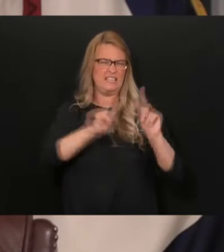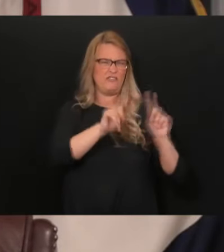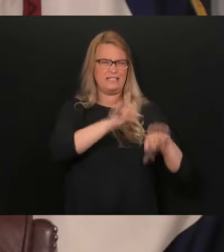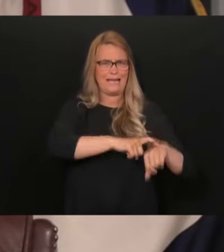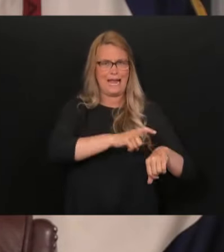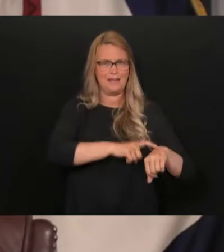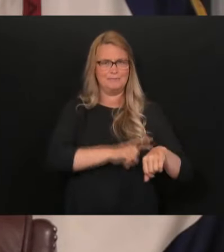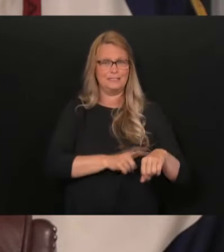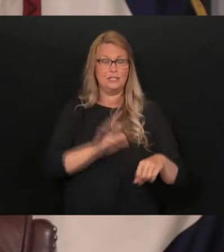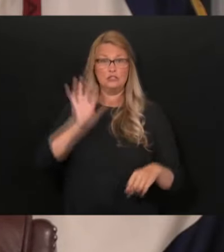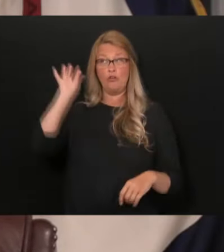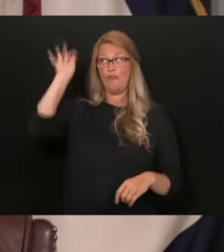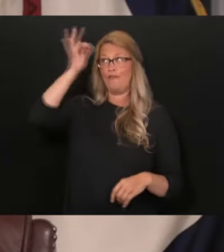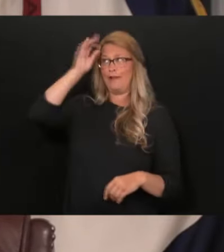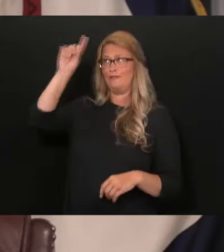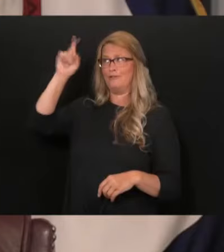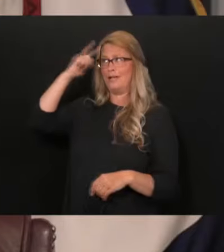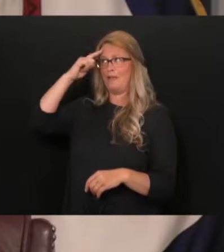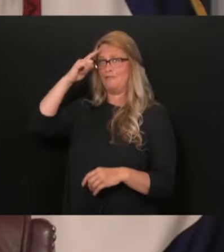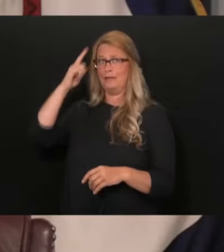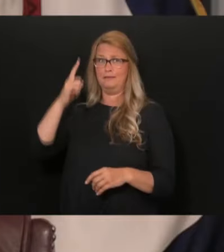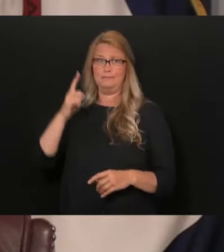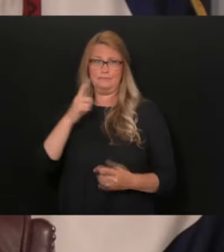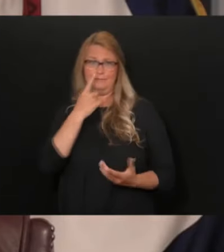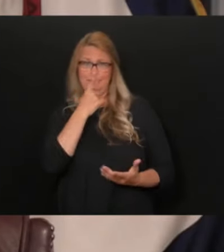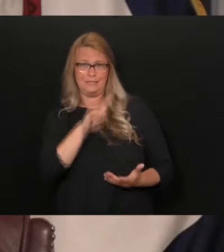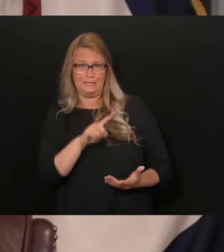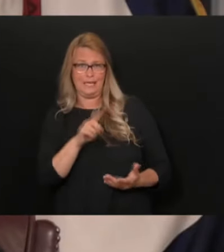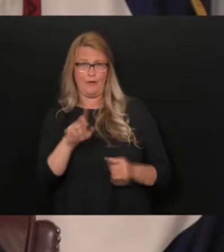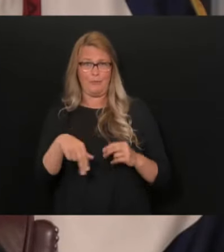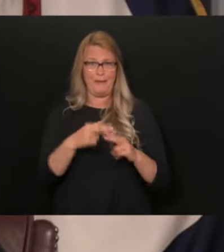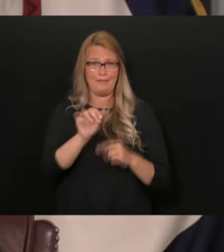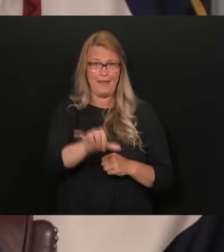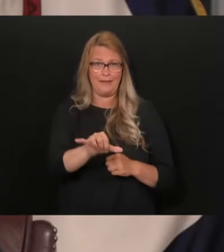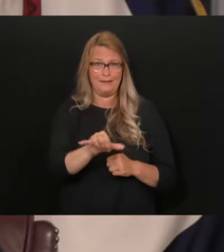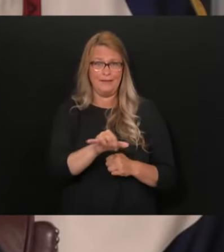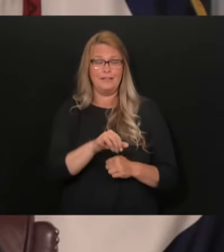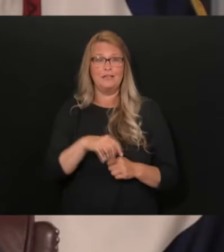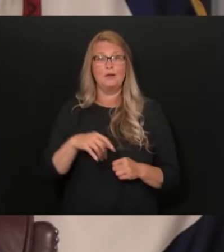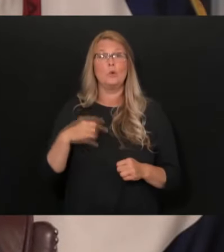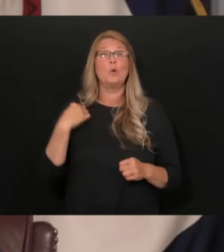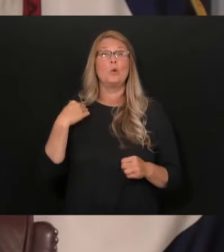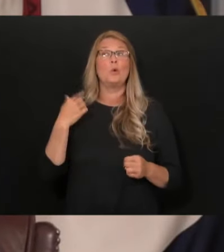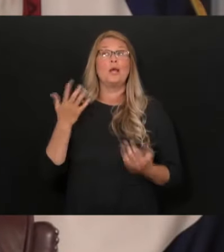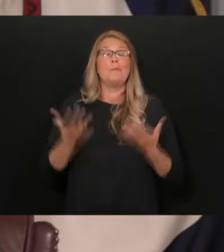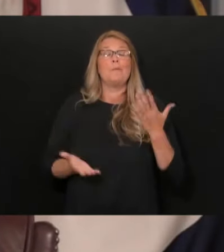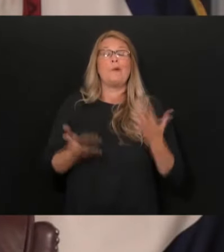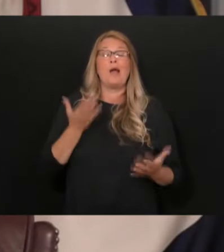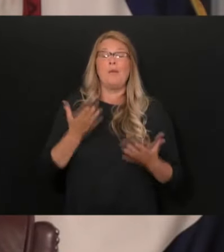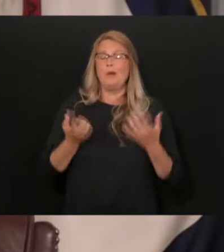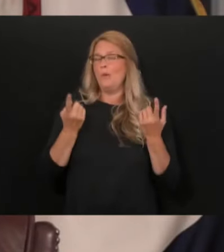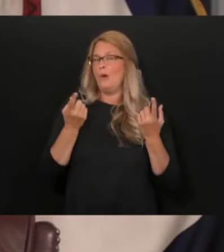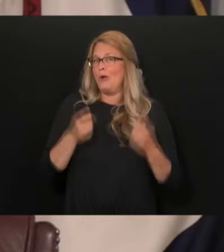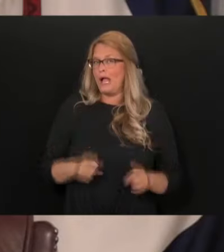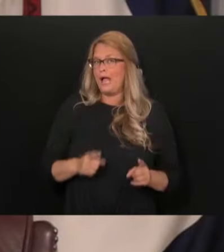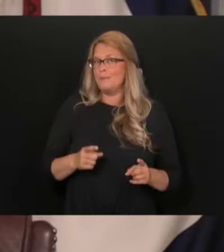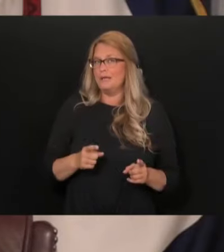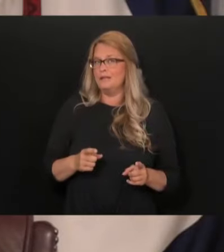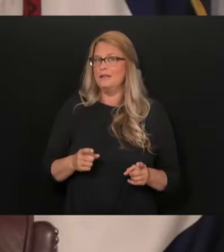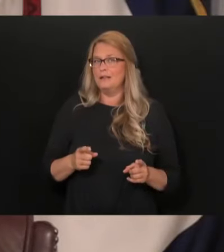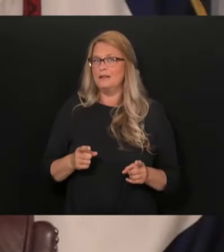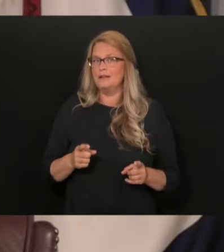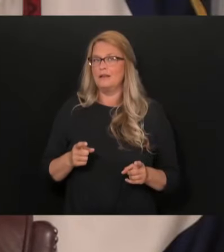care in any way that our year is ending June the 30th. And so probably what is going to happen here is